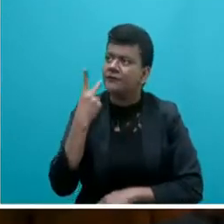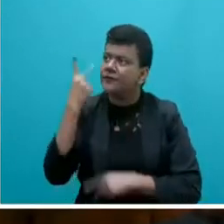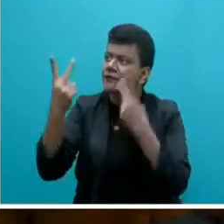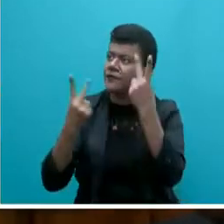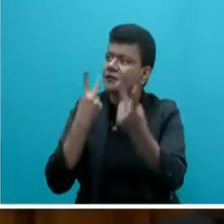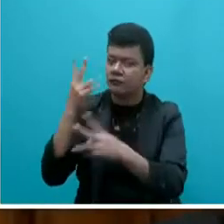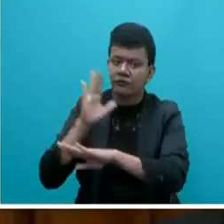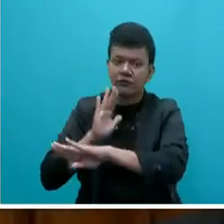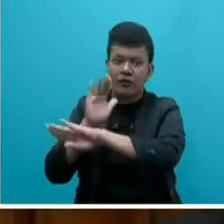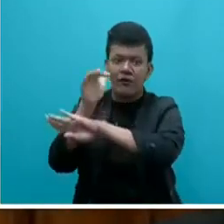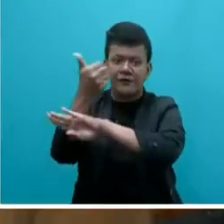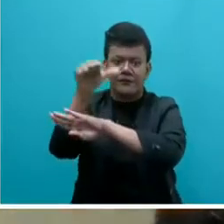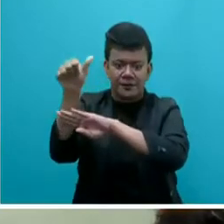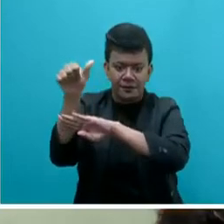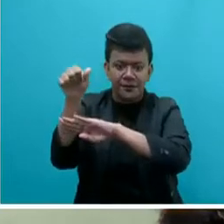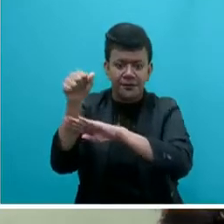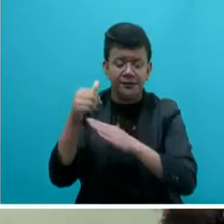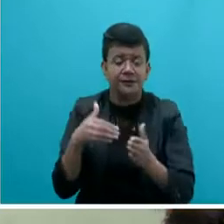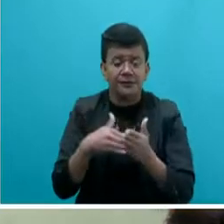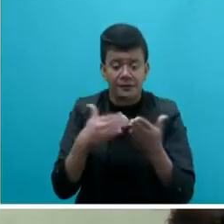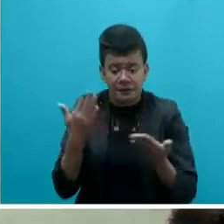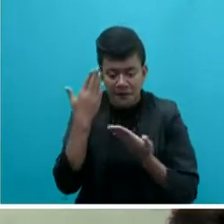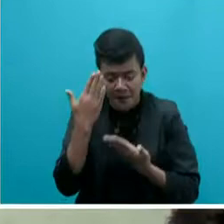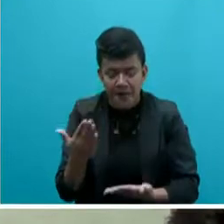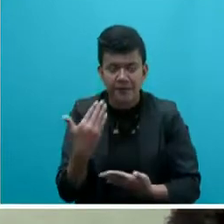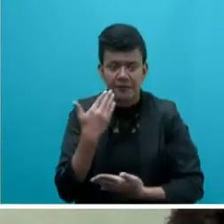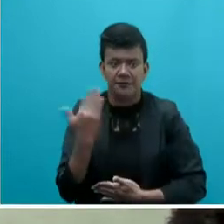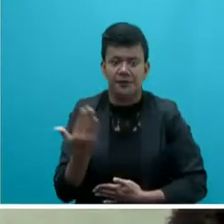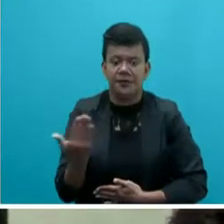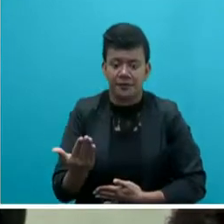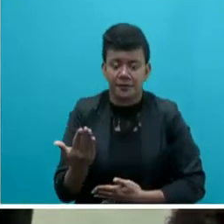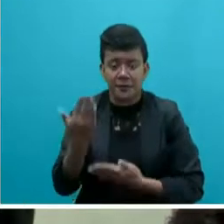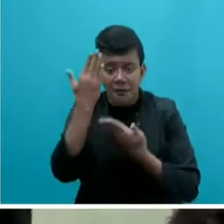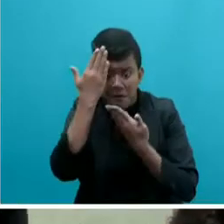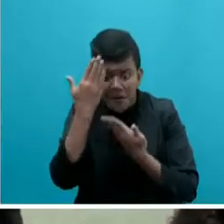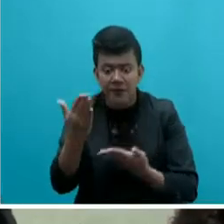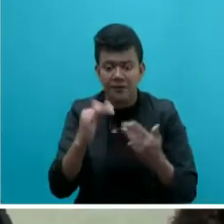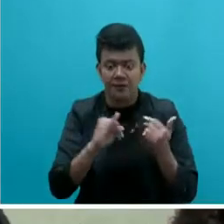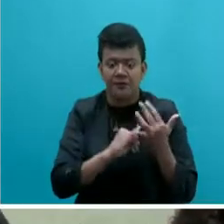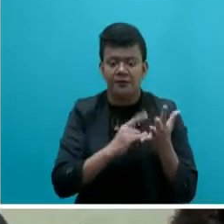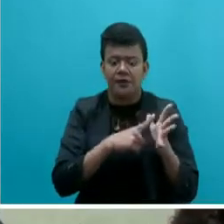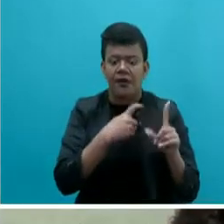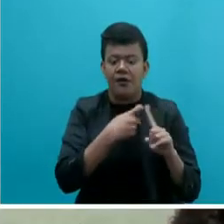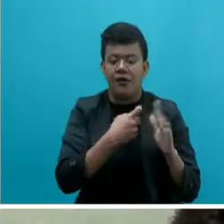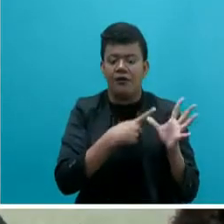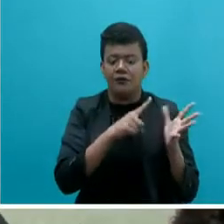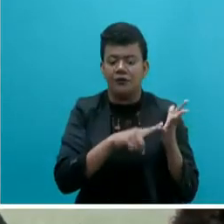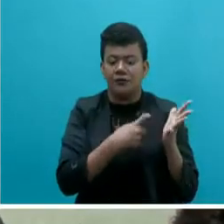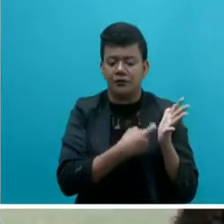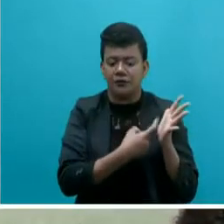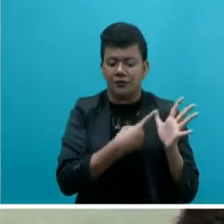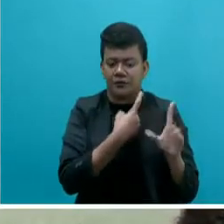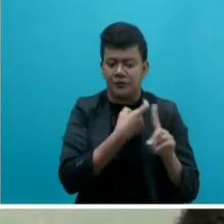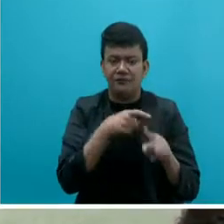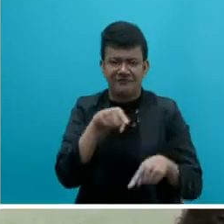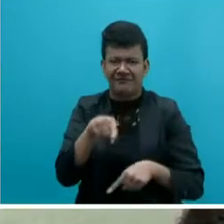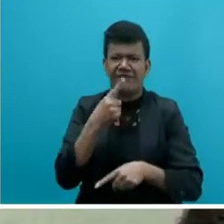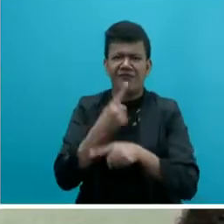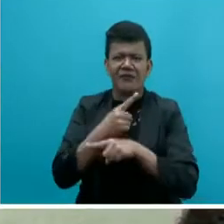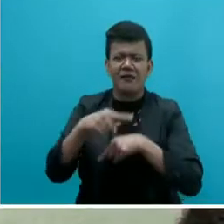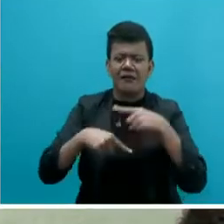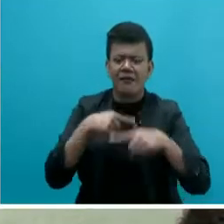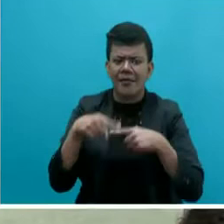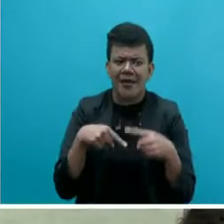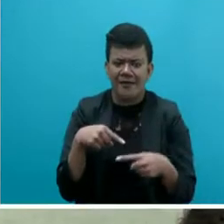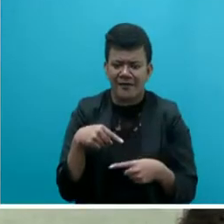Honourable Speaker said, Honourable Sakuru mentioned something about the security of this nation. Just like to remind him that Fiji is in